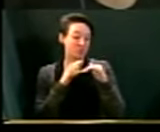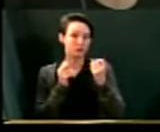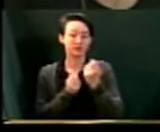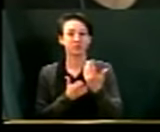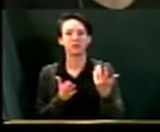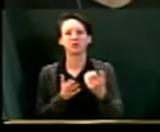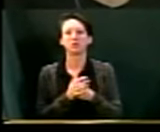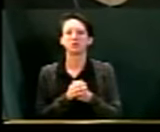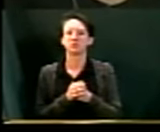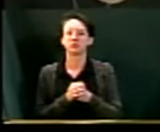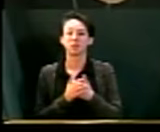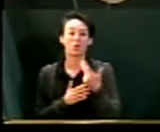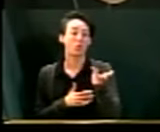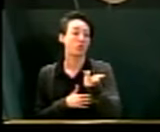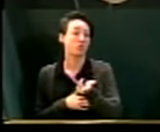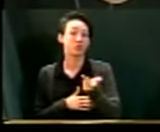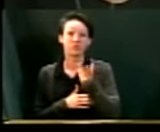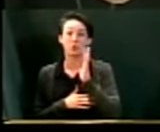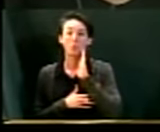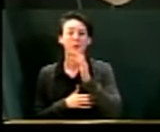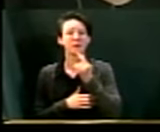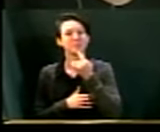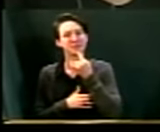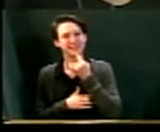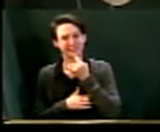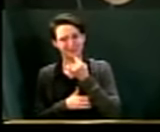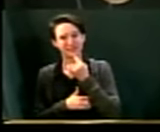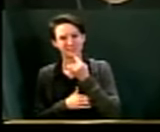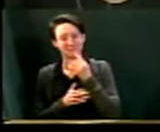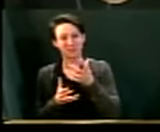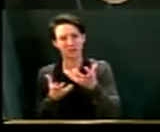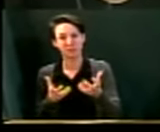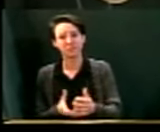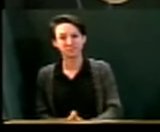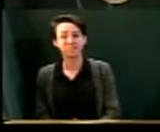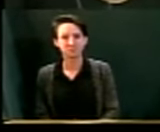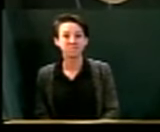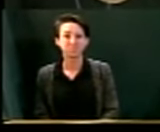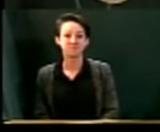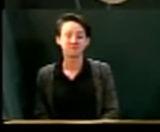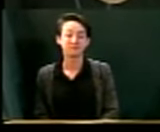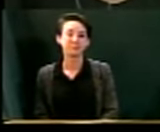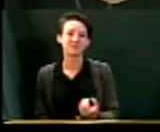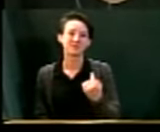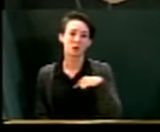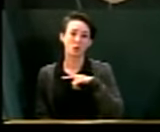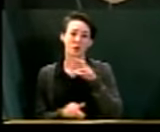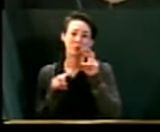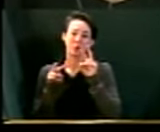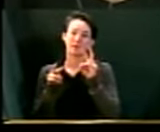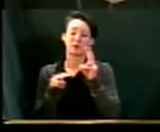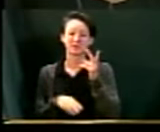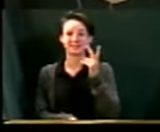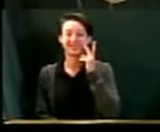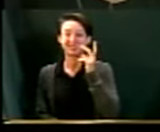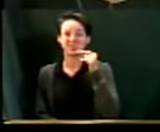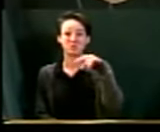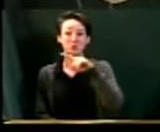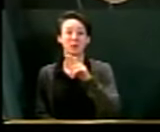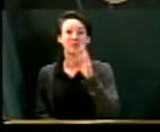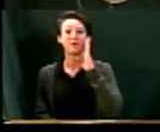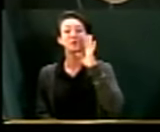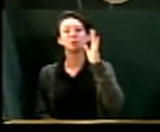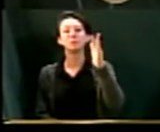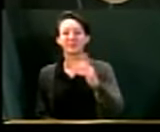So all three of you are going to be missed very much, and we just look forward to seeing you in the future and